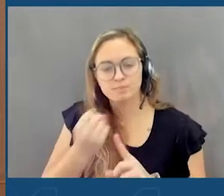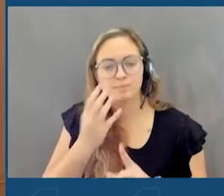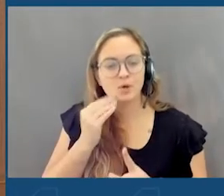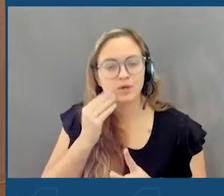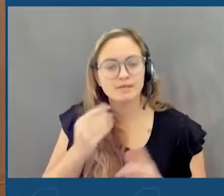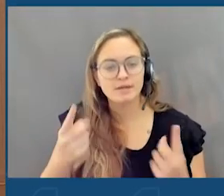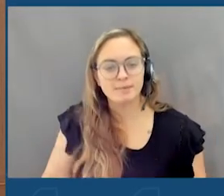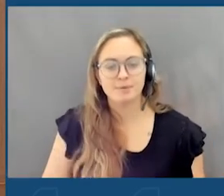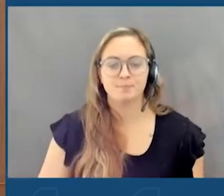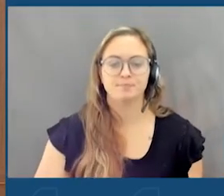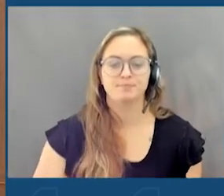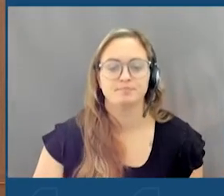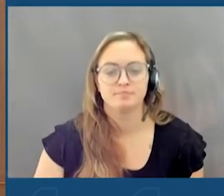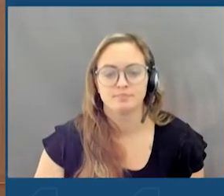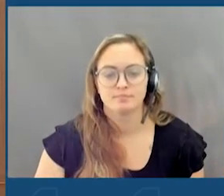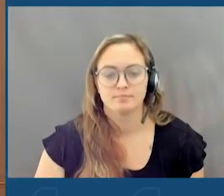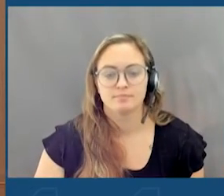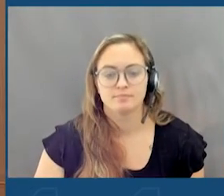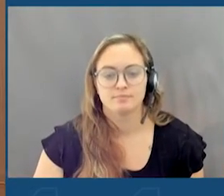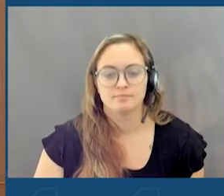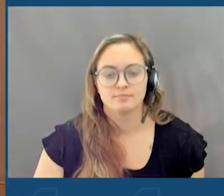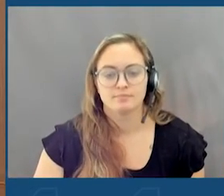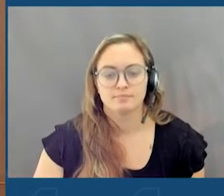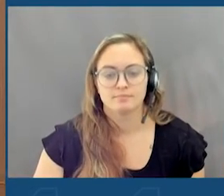happened. Please come.